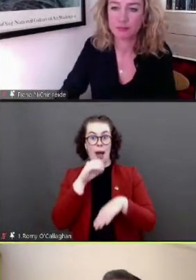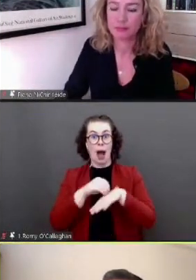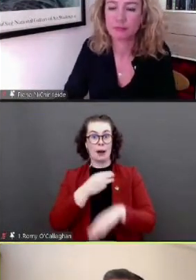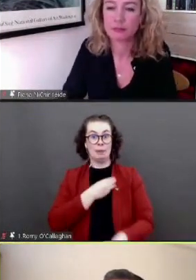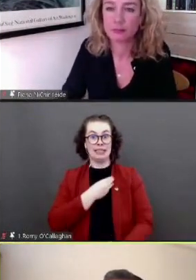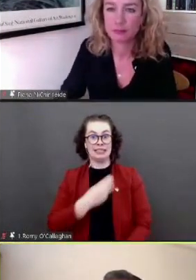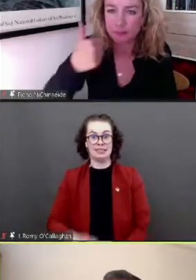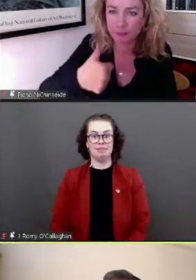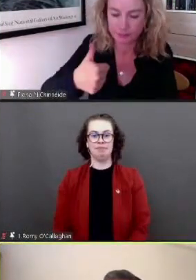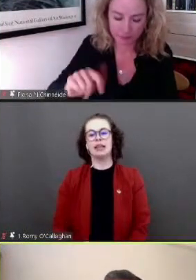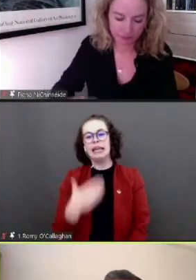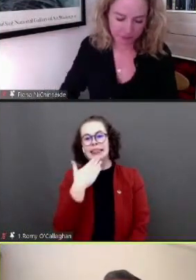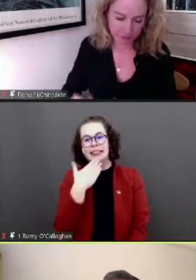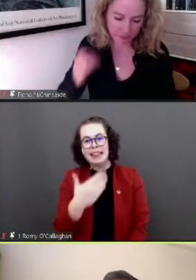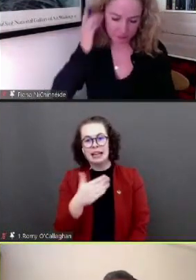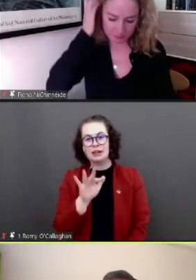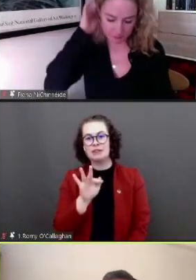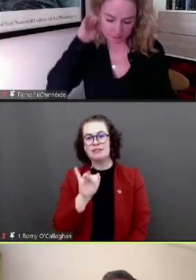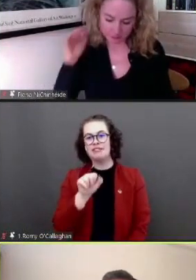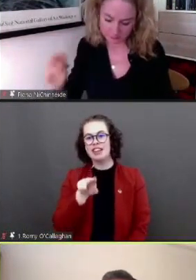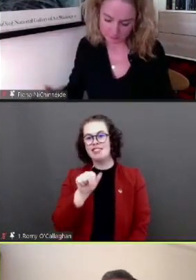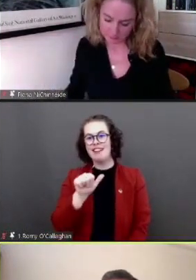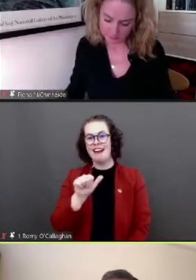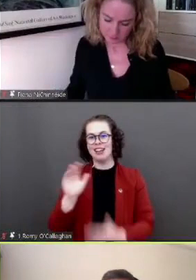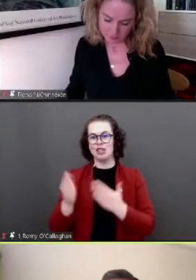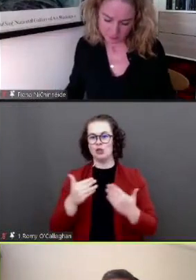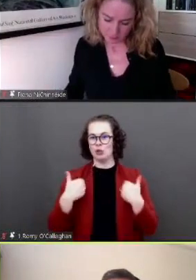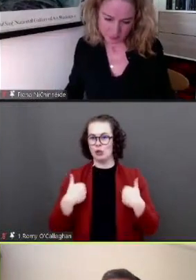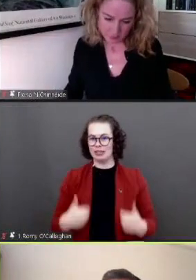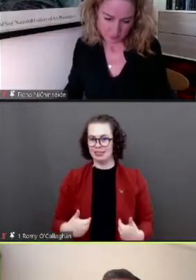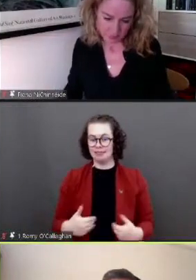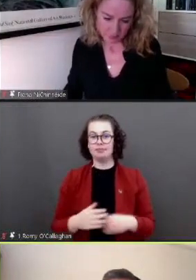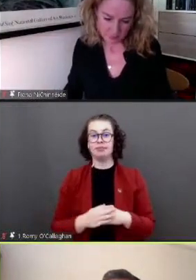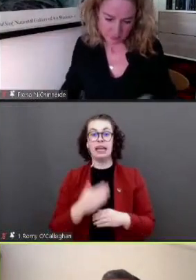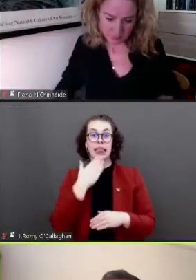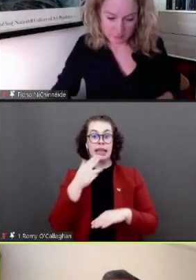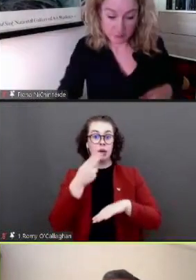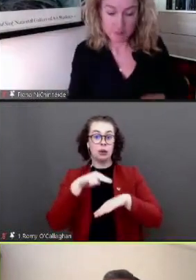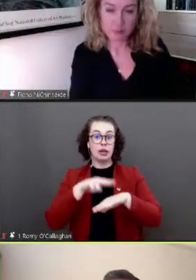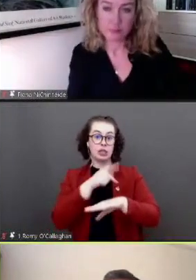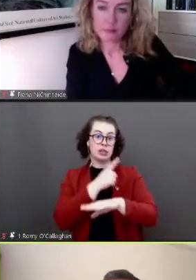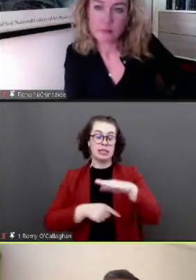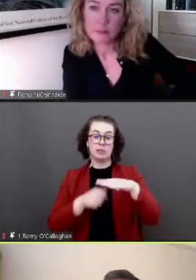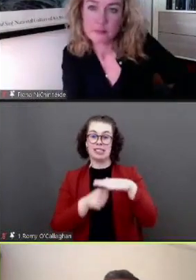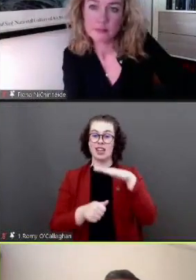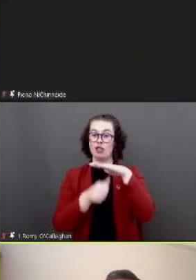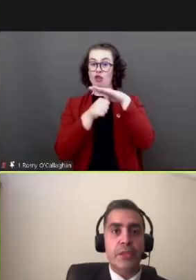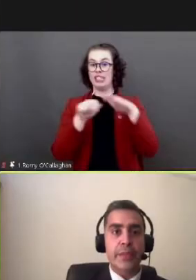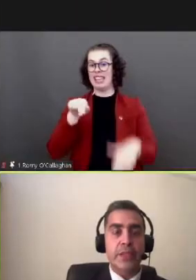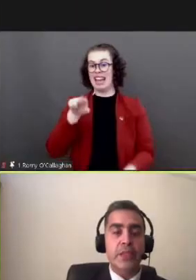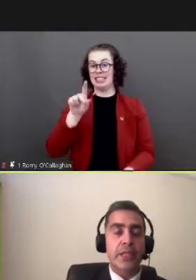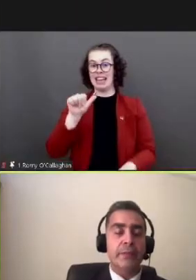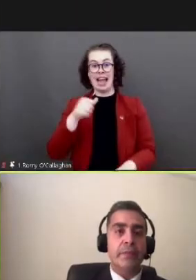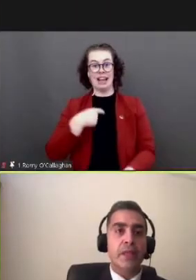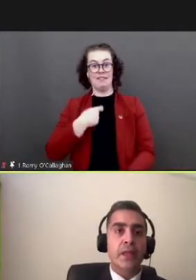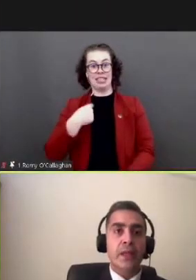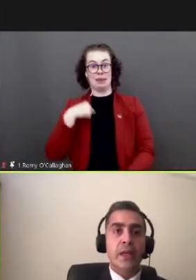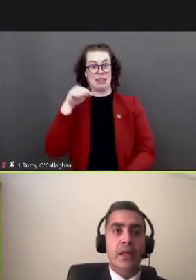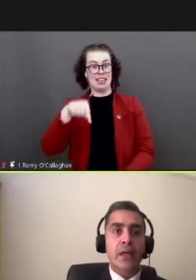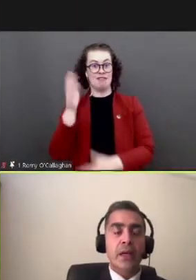Thank you very much, Fiona, for that introduction. And thank you to the National Disability Authority for inviting me to speak